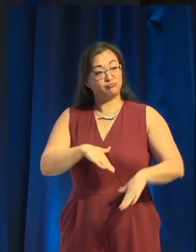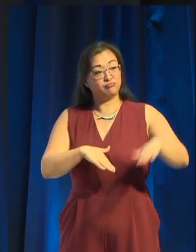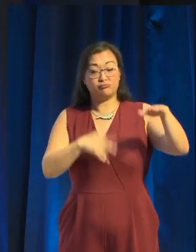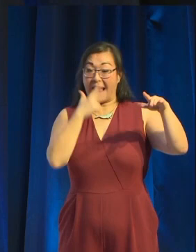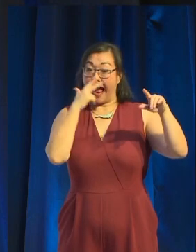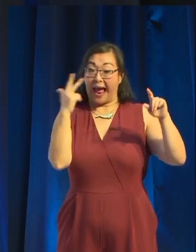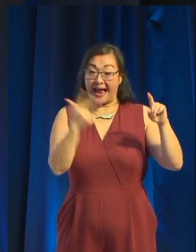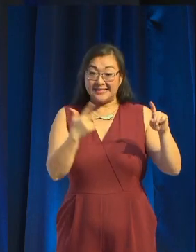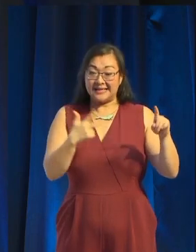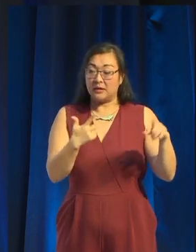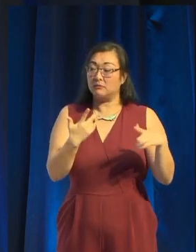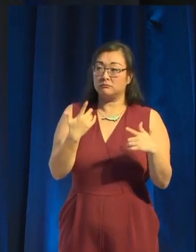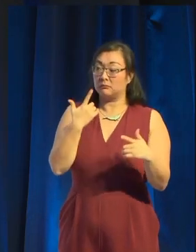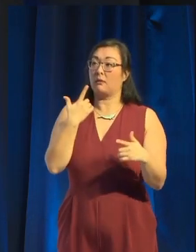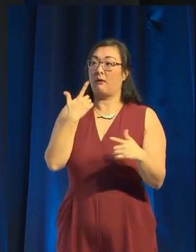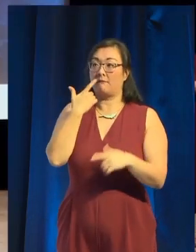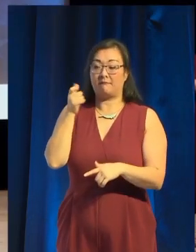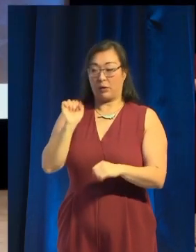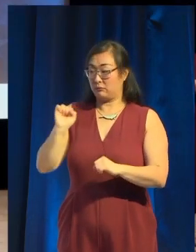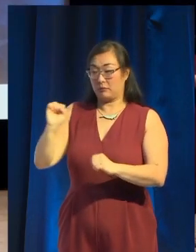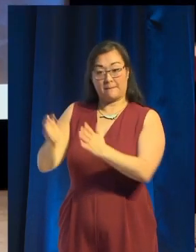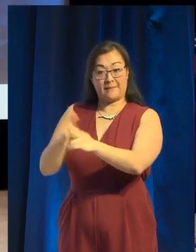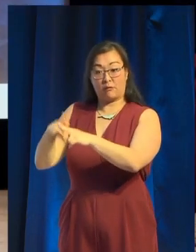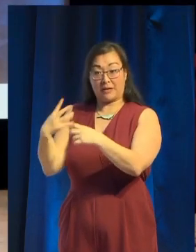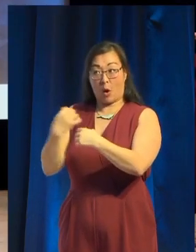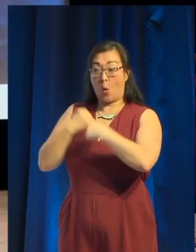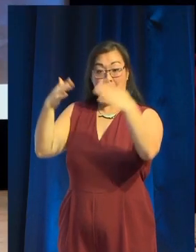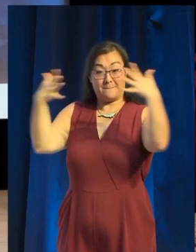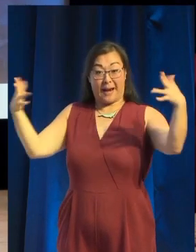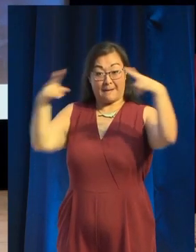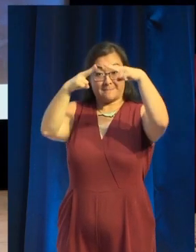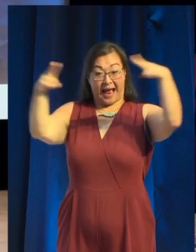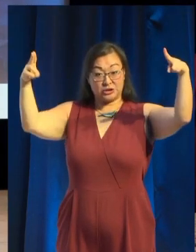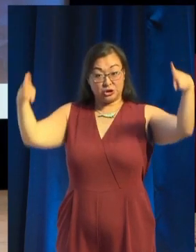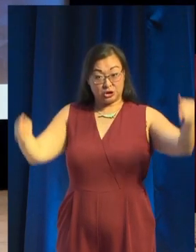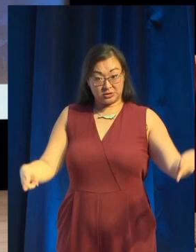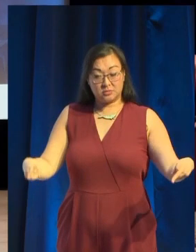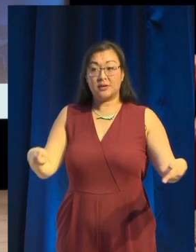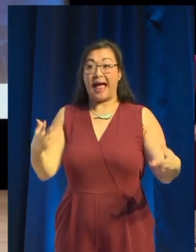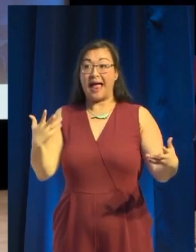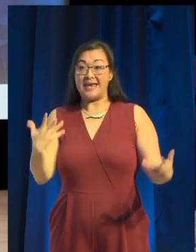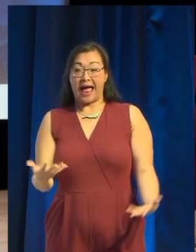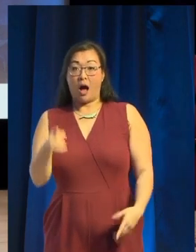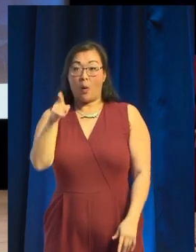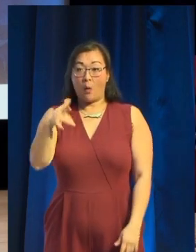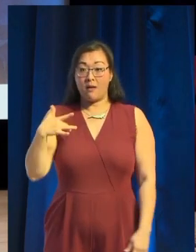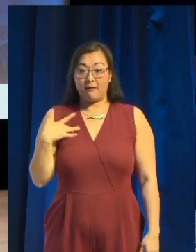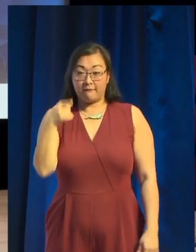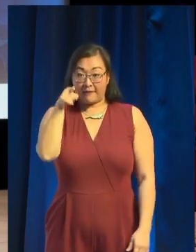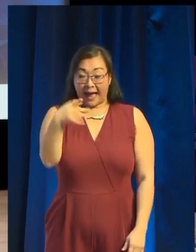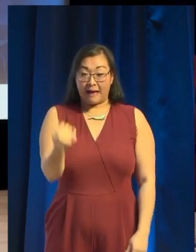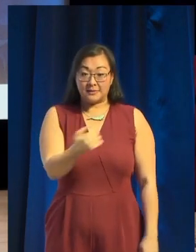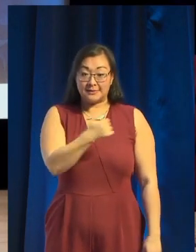mansion they owned. And now 6 vampires live in the lost building, and